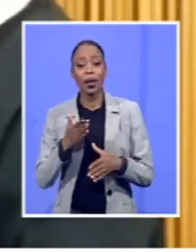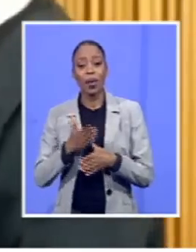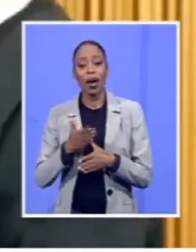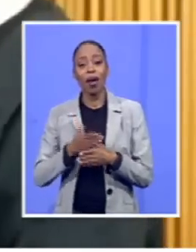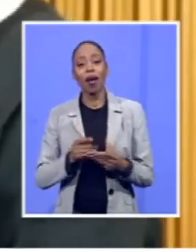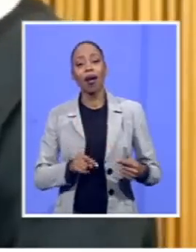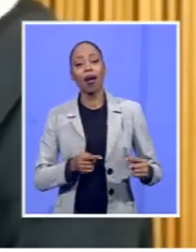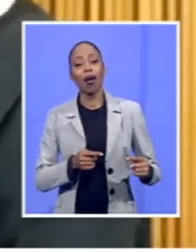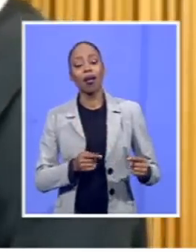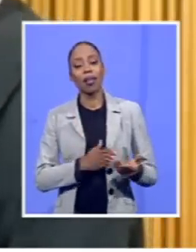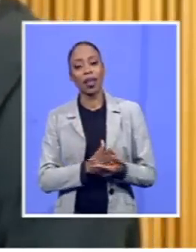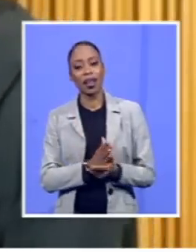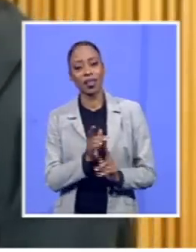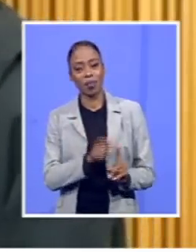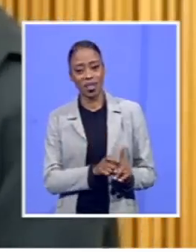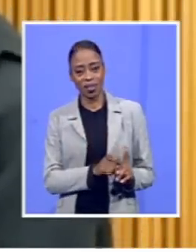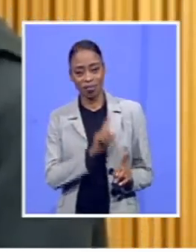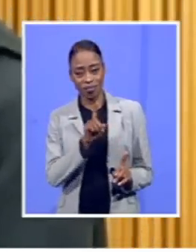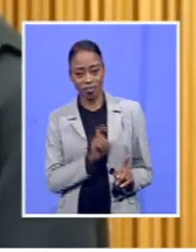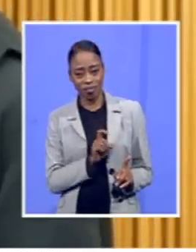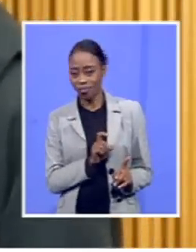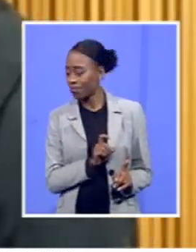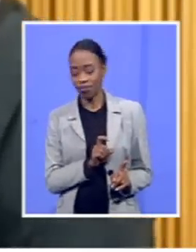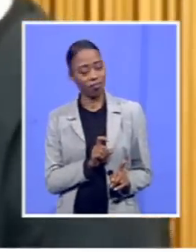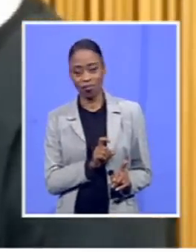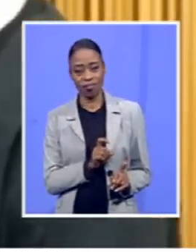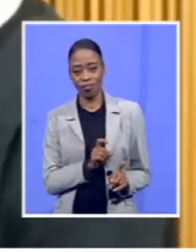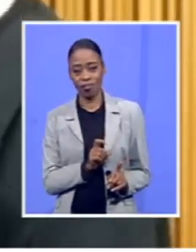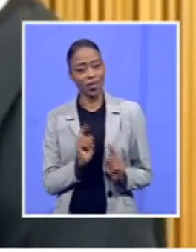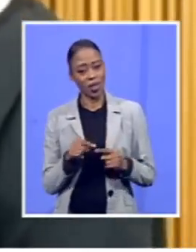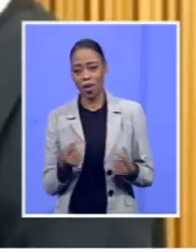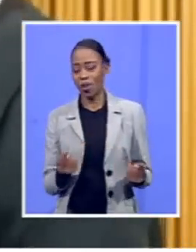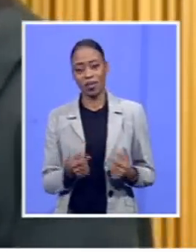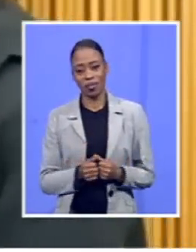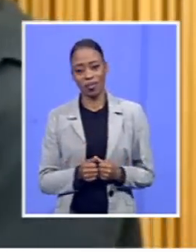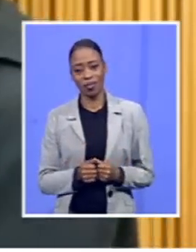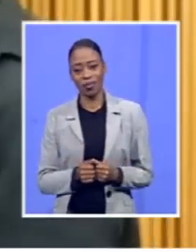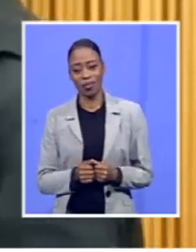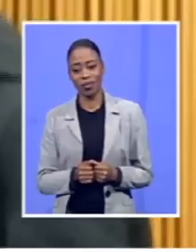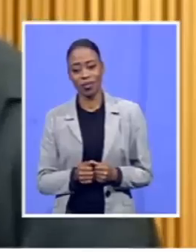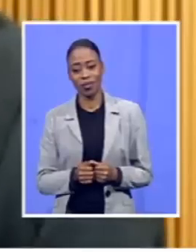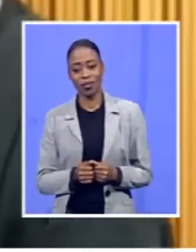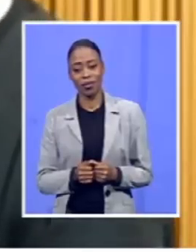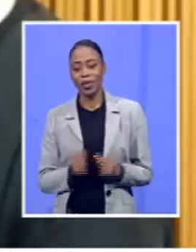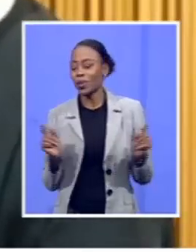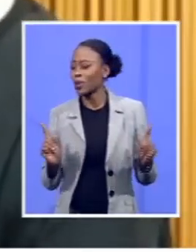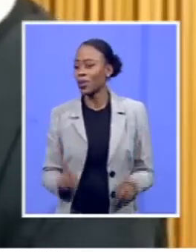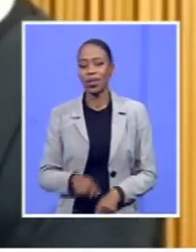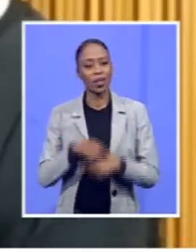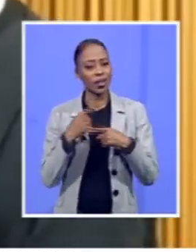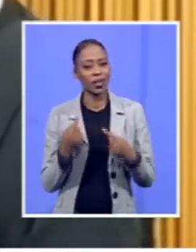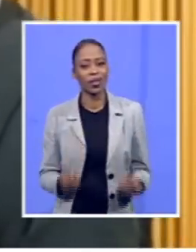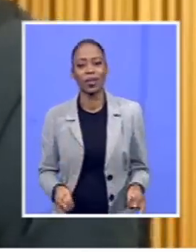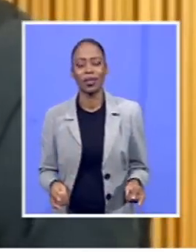against the rights of a person? No. You can't, my lord. You can't. Because